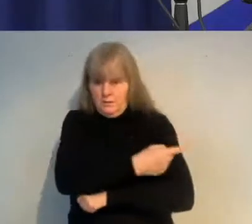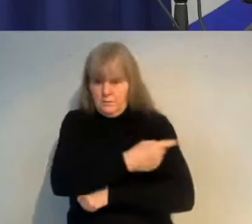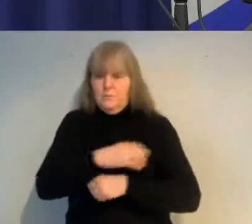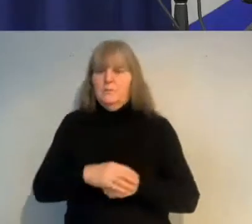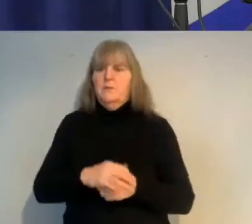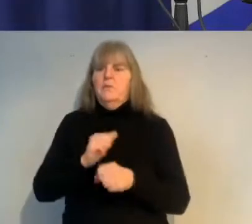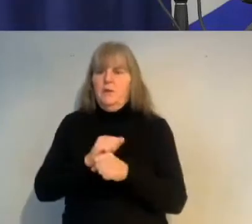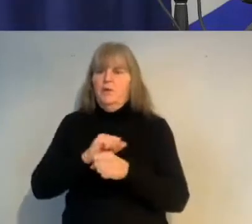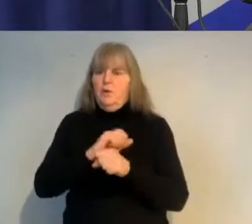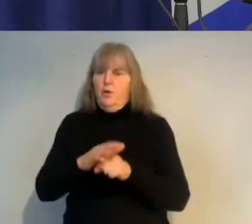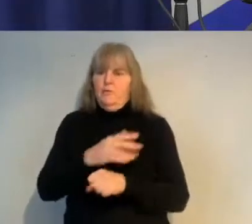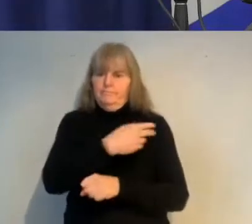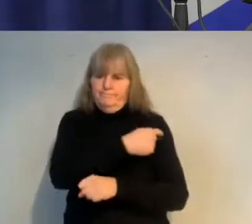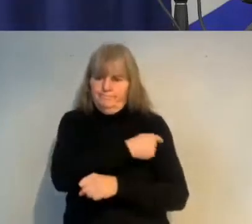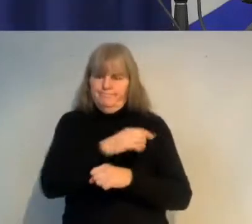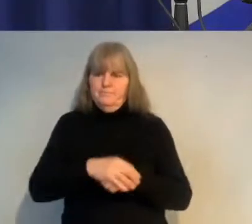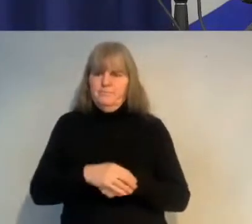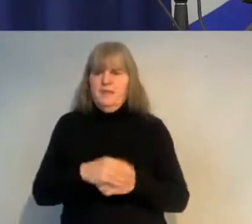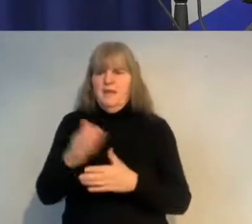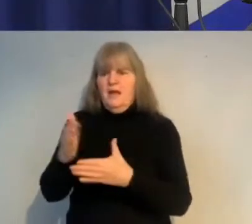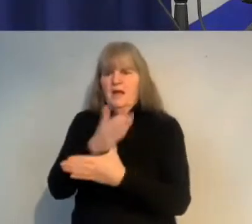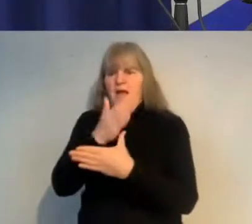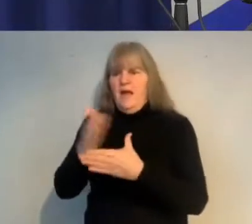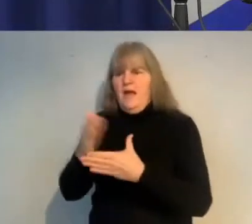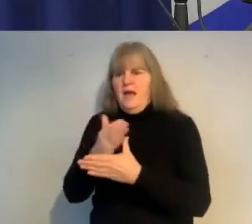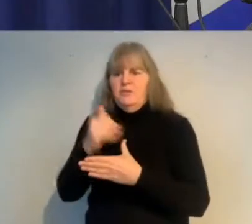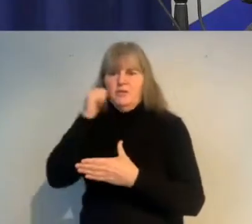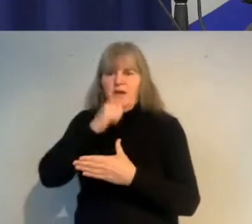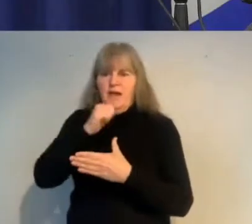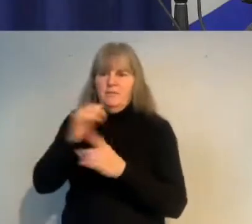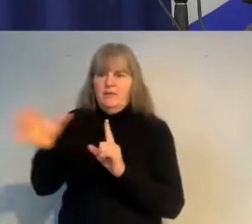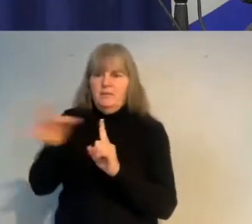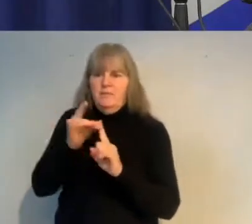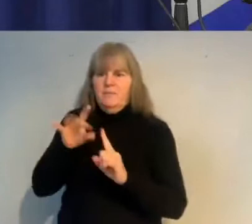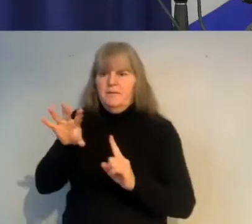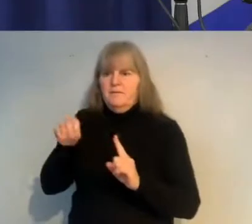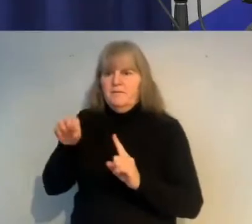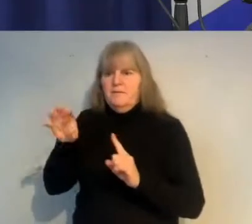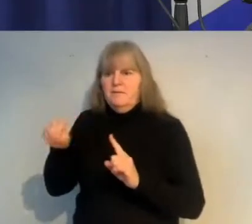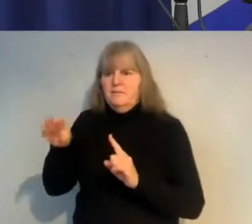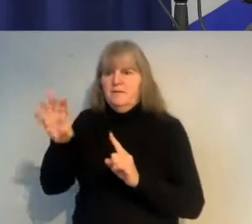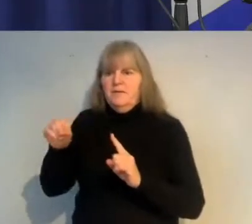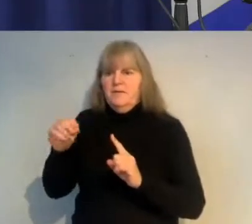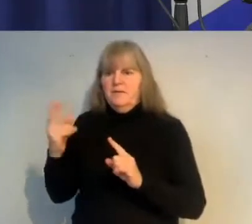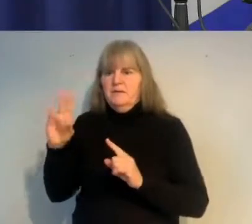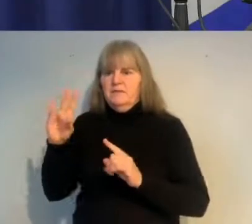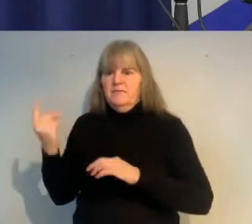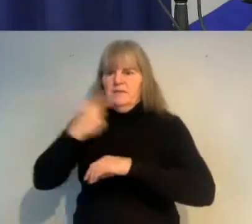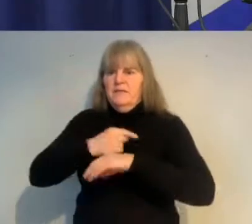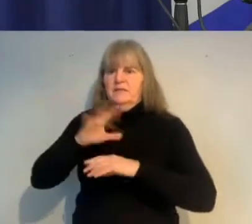The average new daily case count is 50 over the past 7 days, and